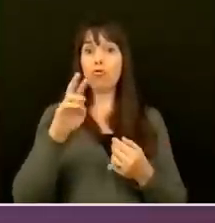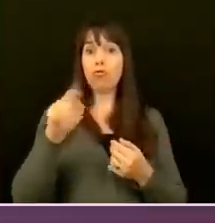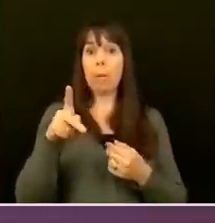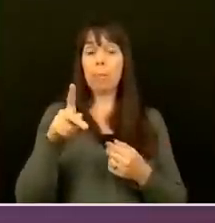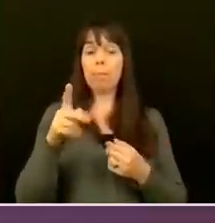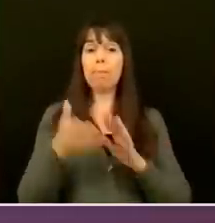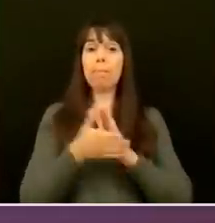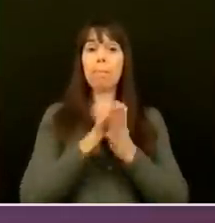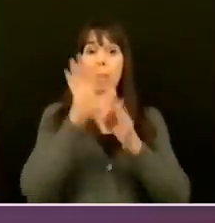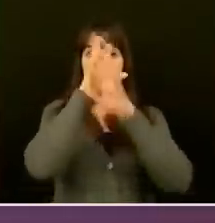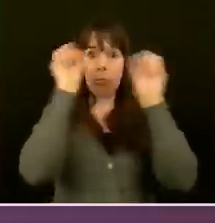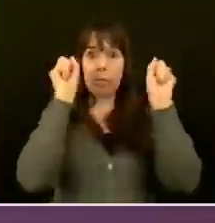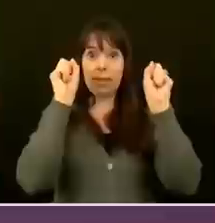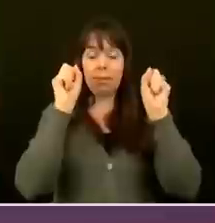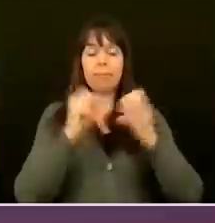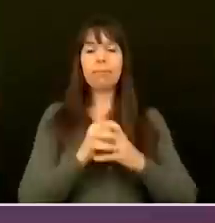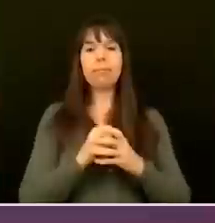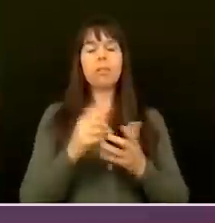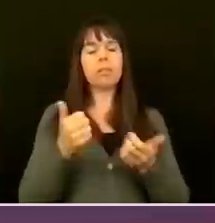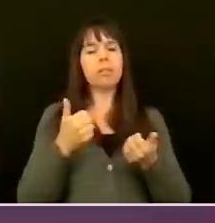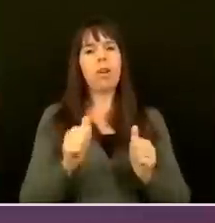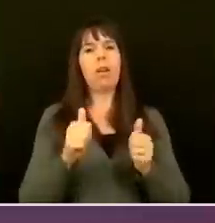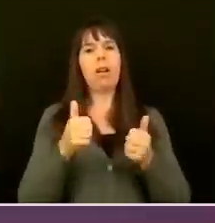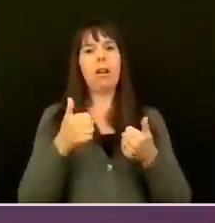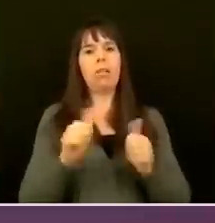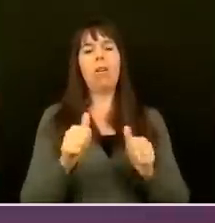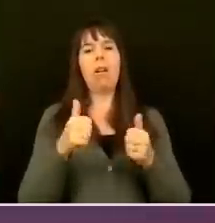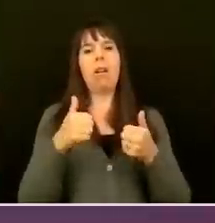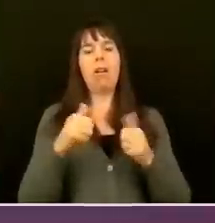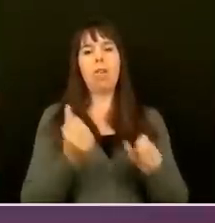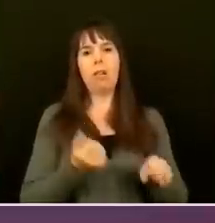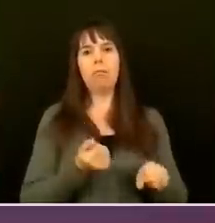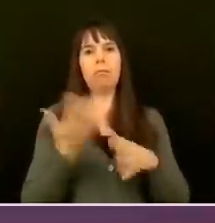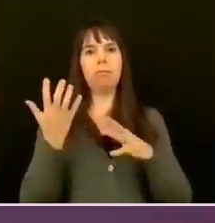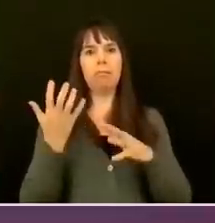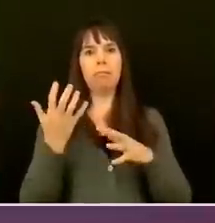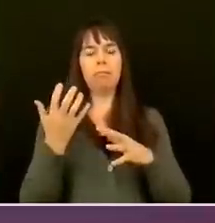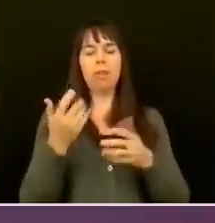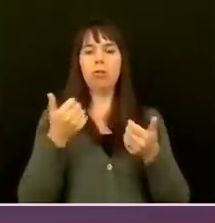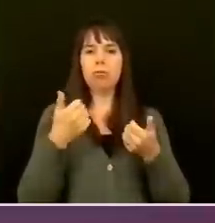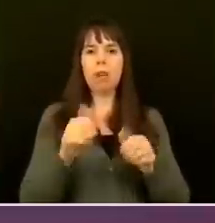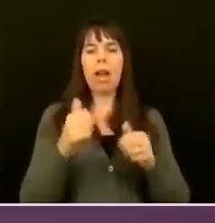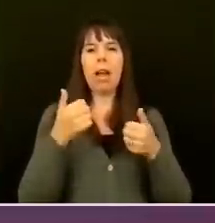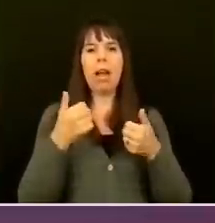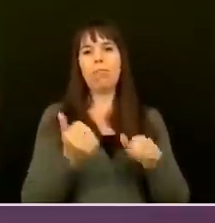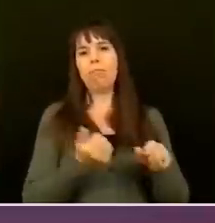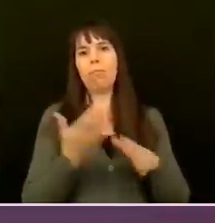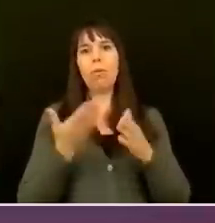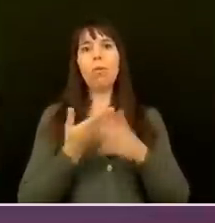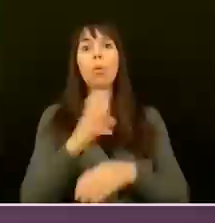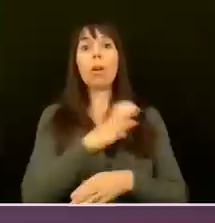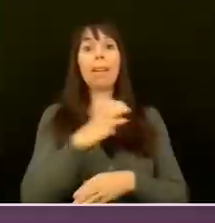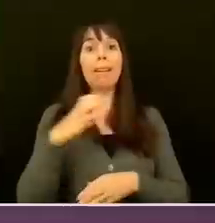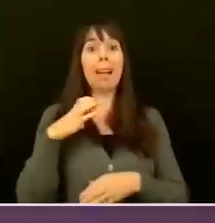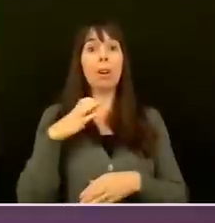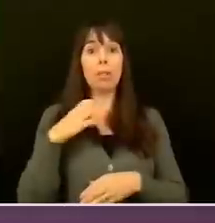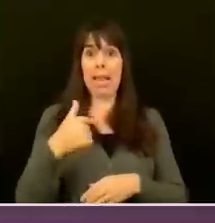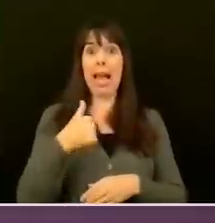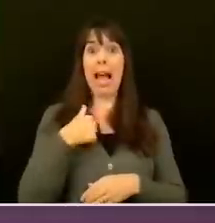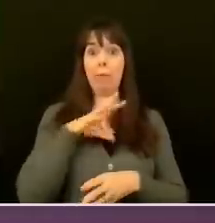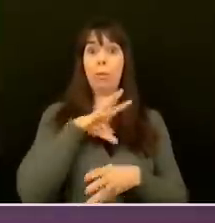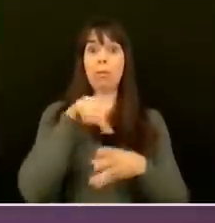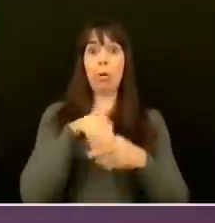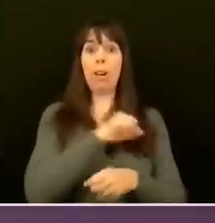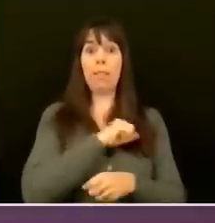office, and they tried and tried to get rid of it. And they tried to get rid of it through Congress. And I was a member of the